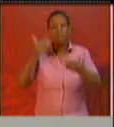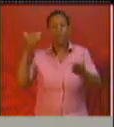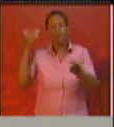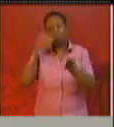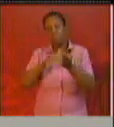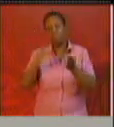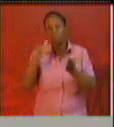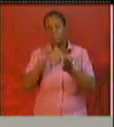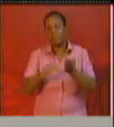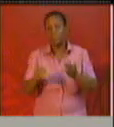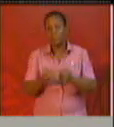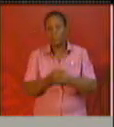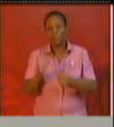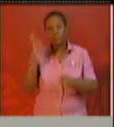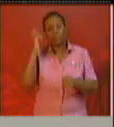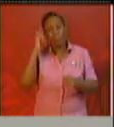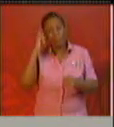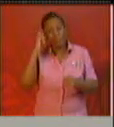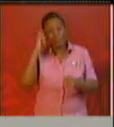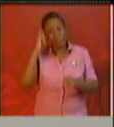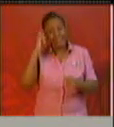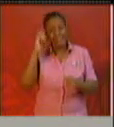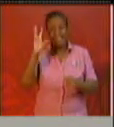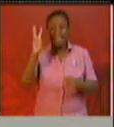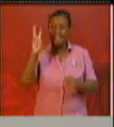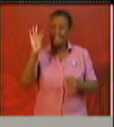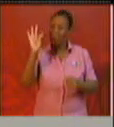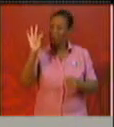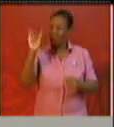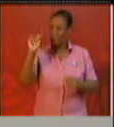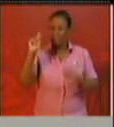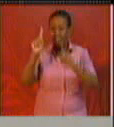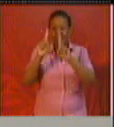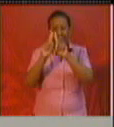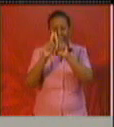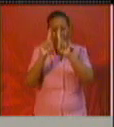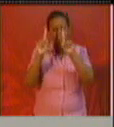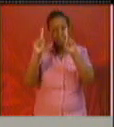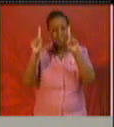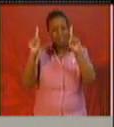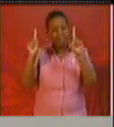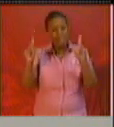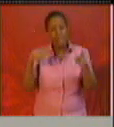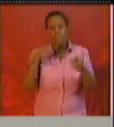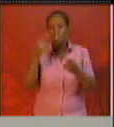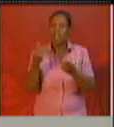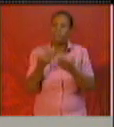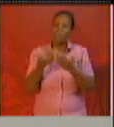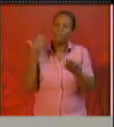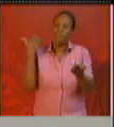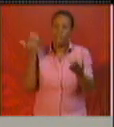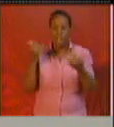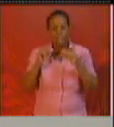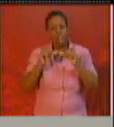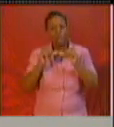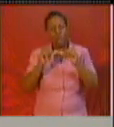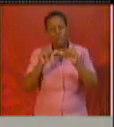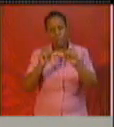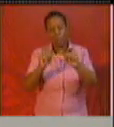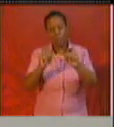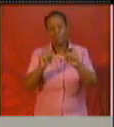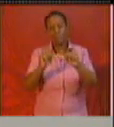at least 6 feet, and what I would have indicated in my presentation, to continue to